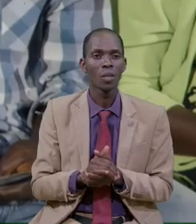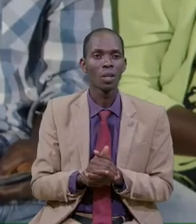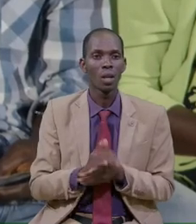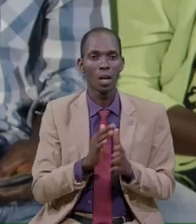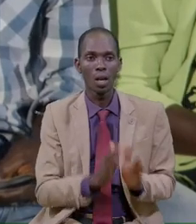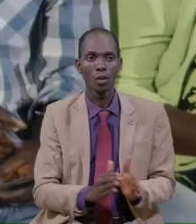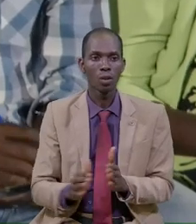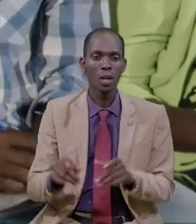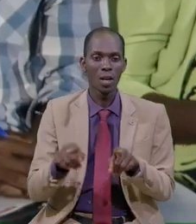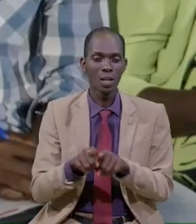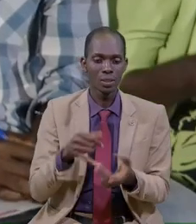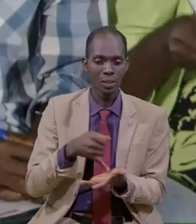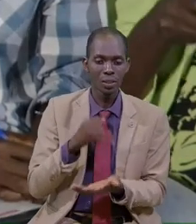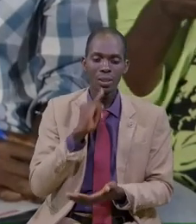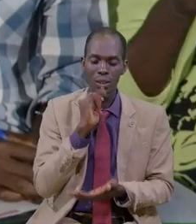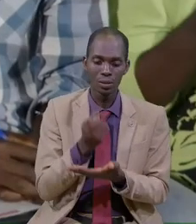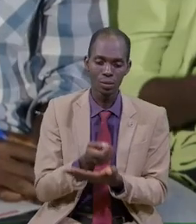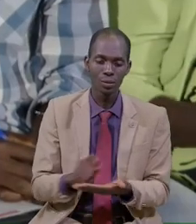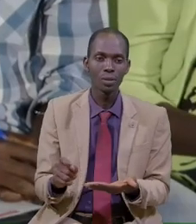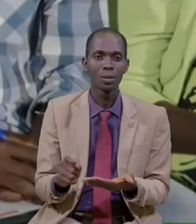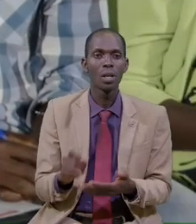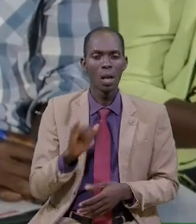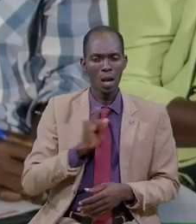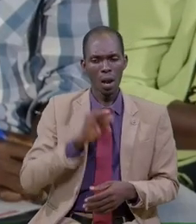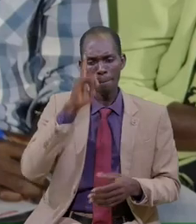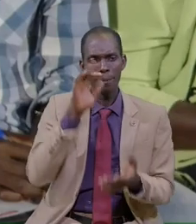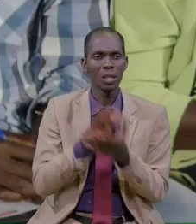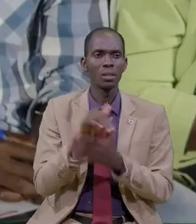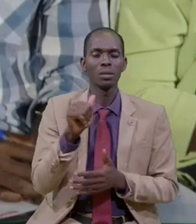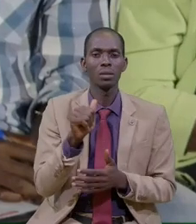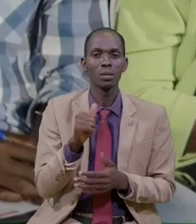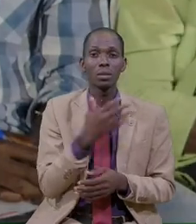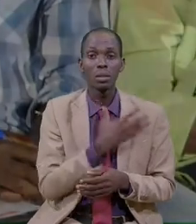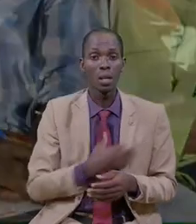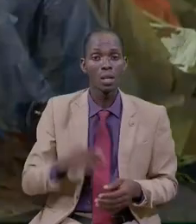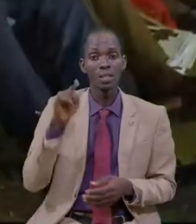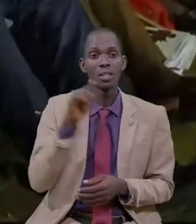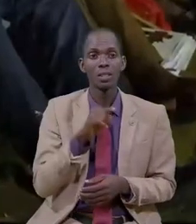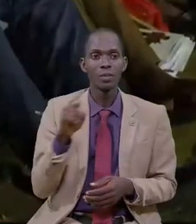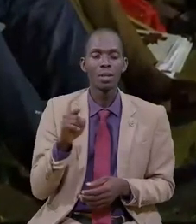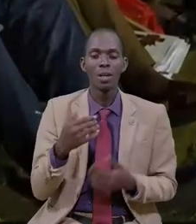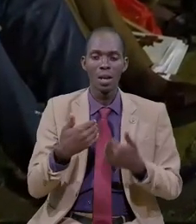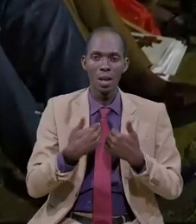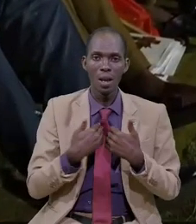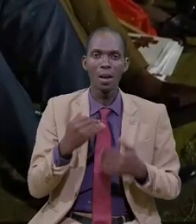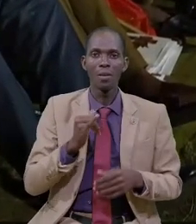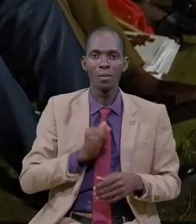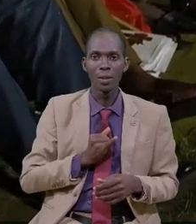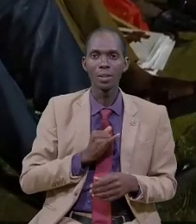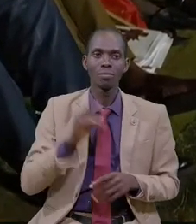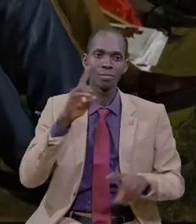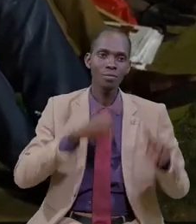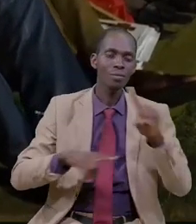is written. Qui est exprimé dans cette parole de l'écriture, j'ai cru. And therefore have I spoken.